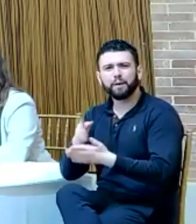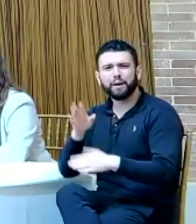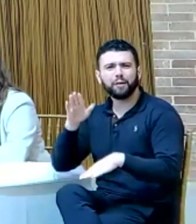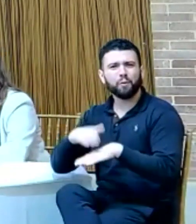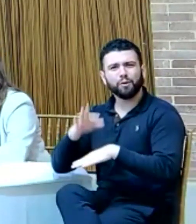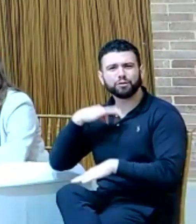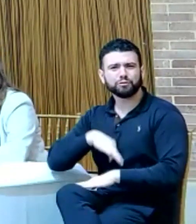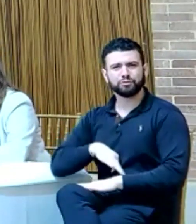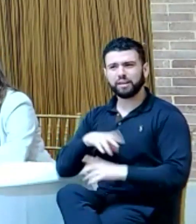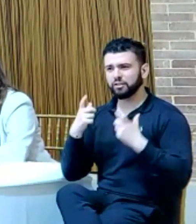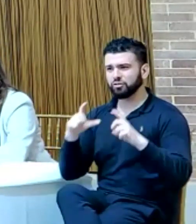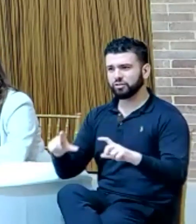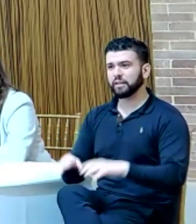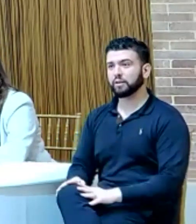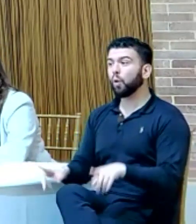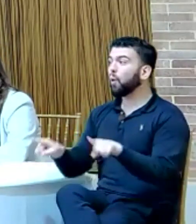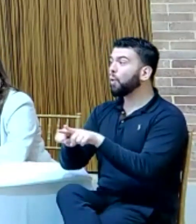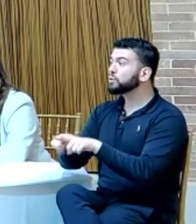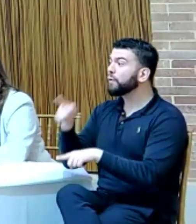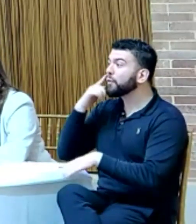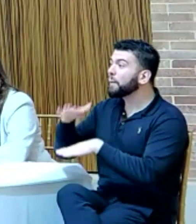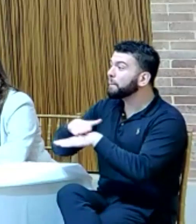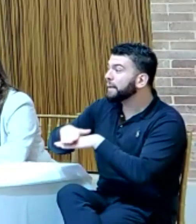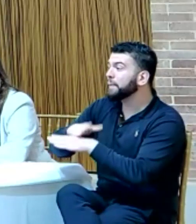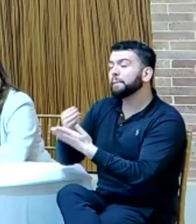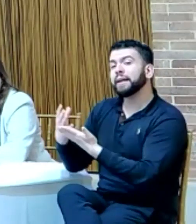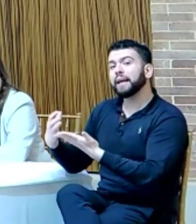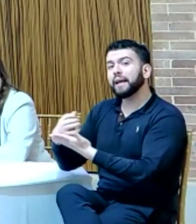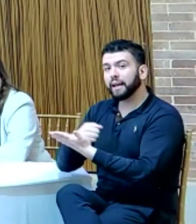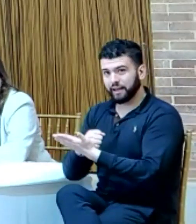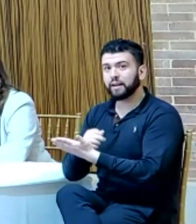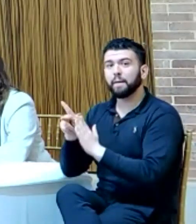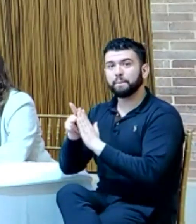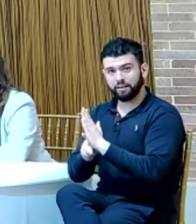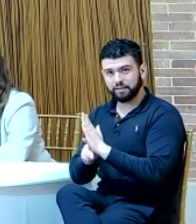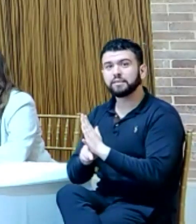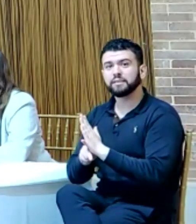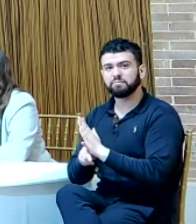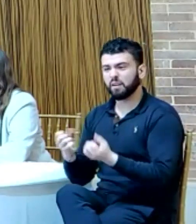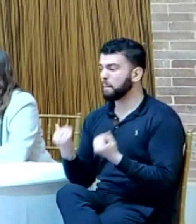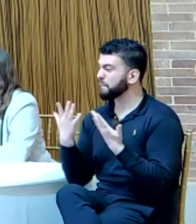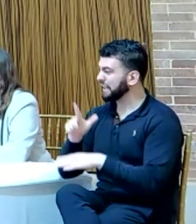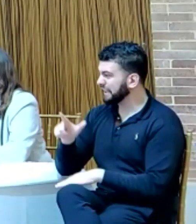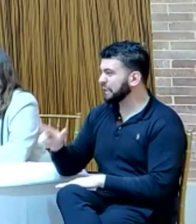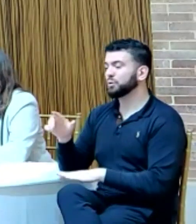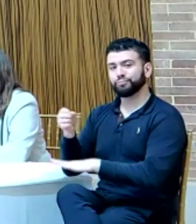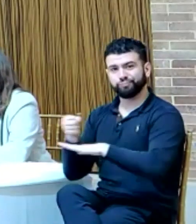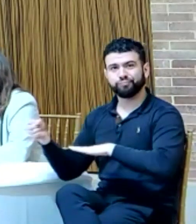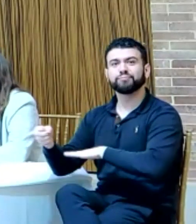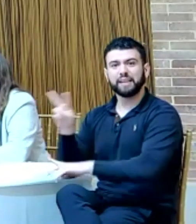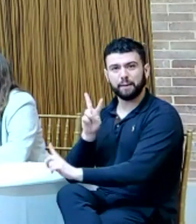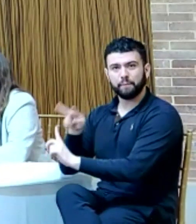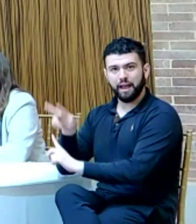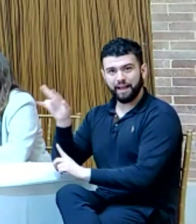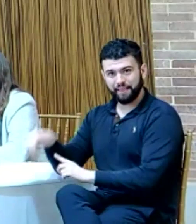true for minimum income policies that a lot of landlords have put into place um and we recently